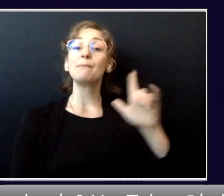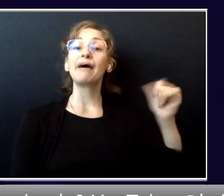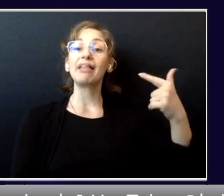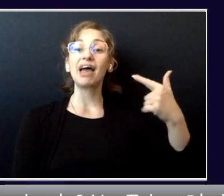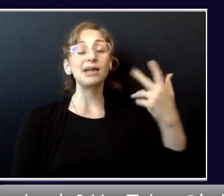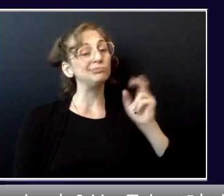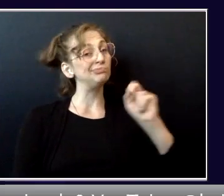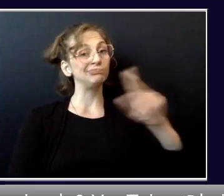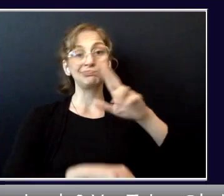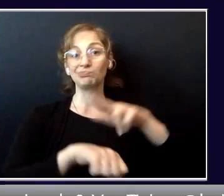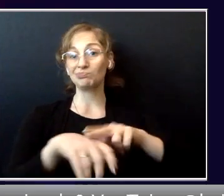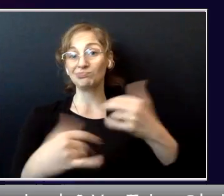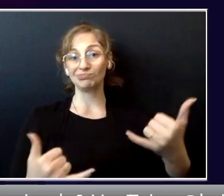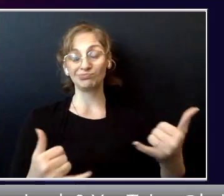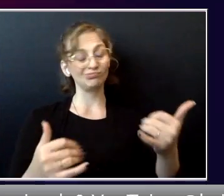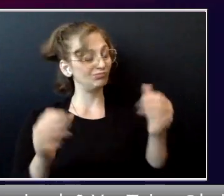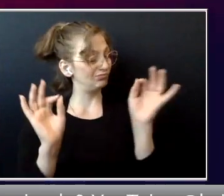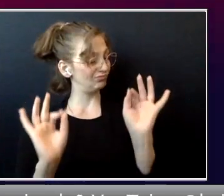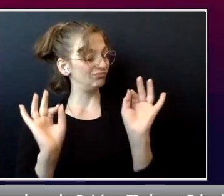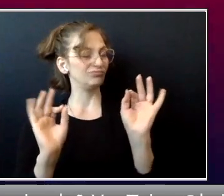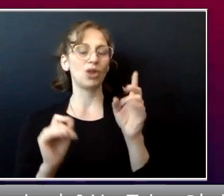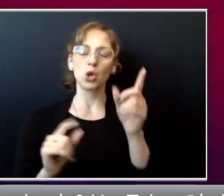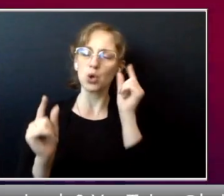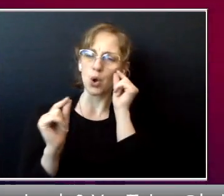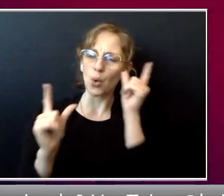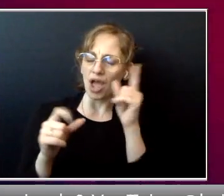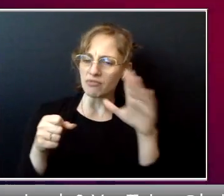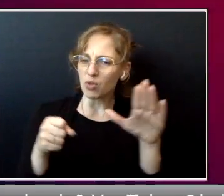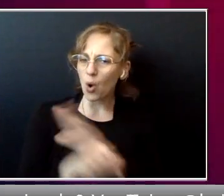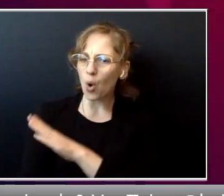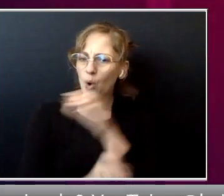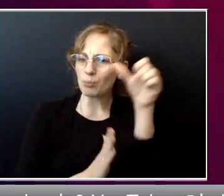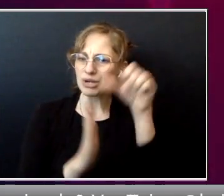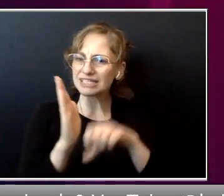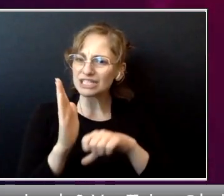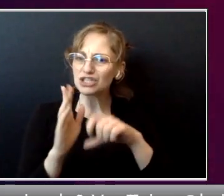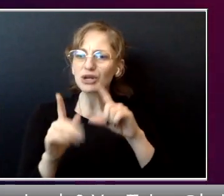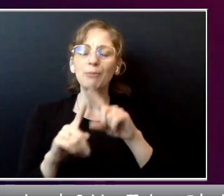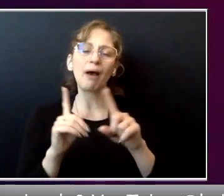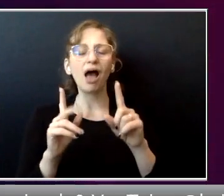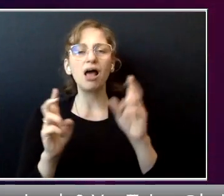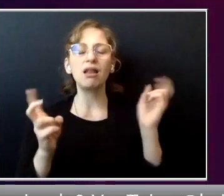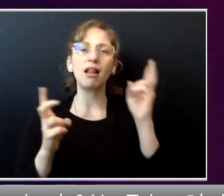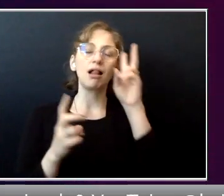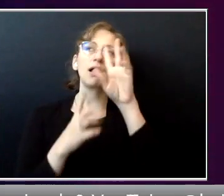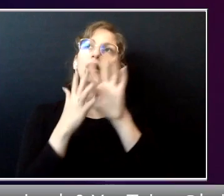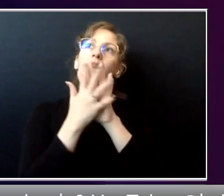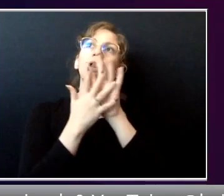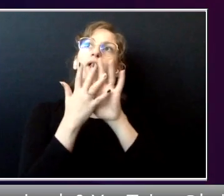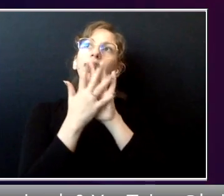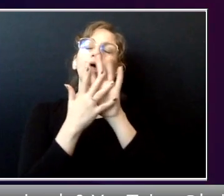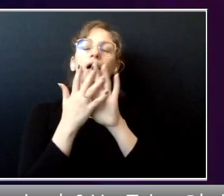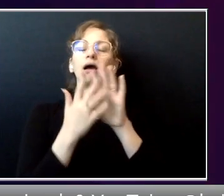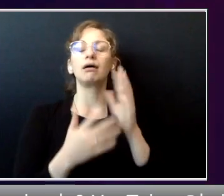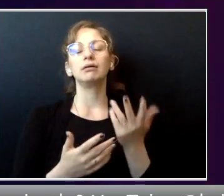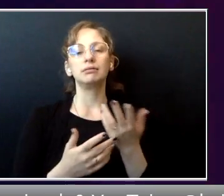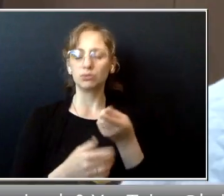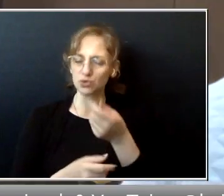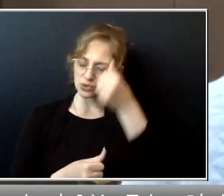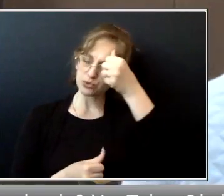you were awake for the whole procedure in kind of a twilight state. What do you remember about the procedure?